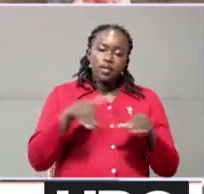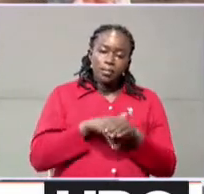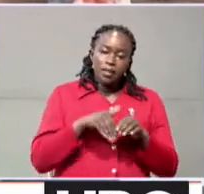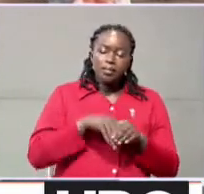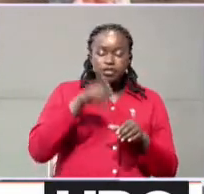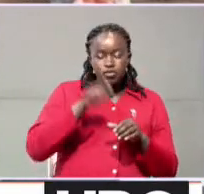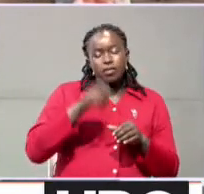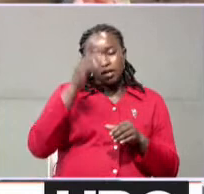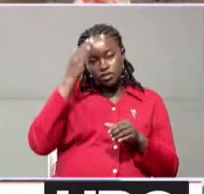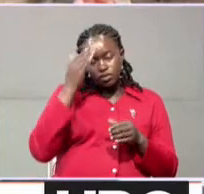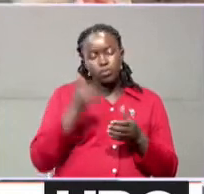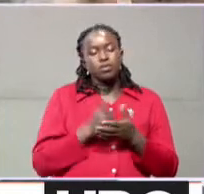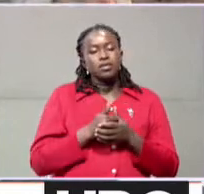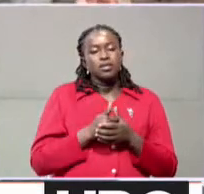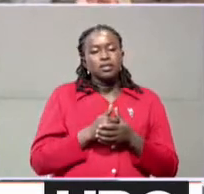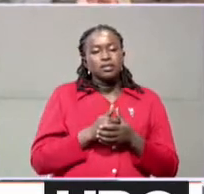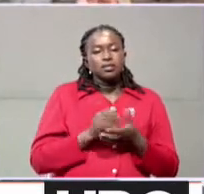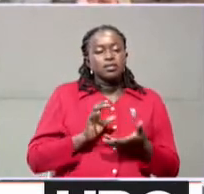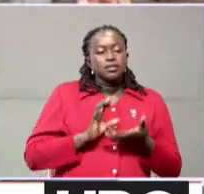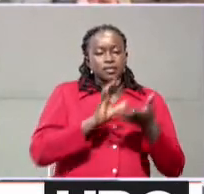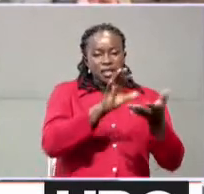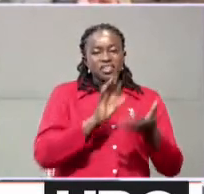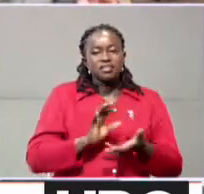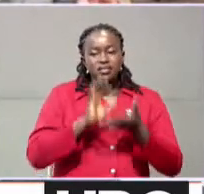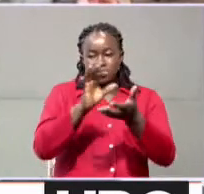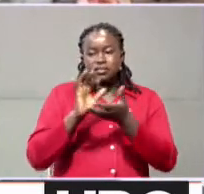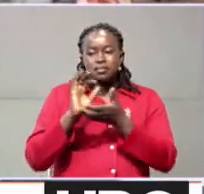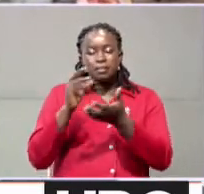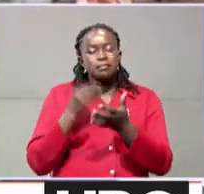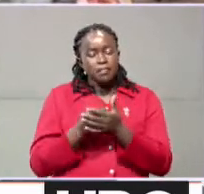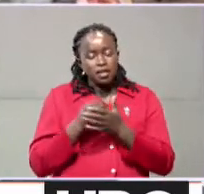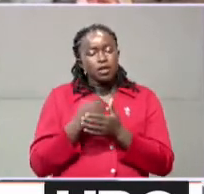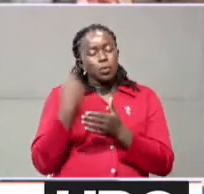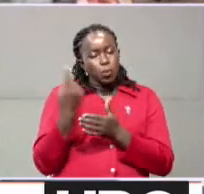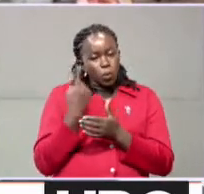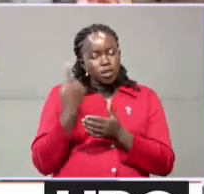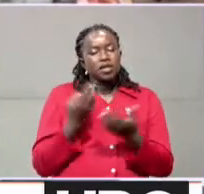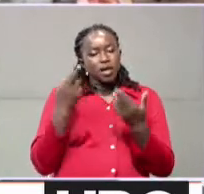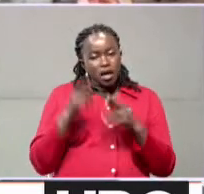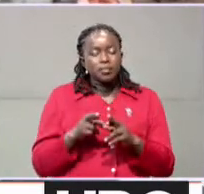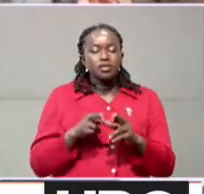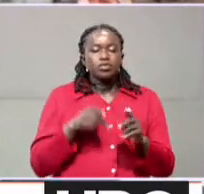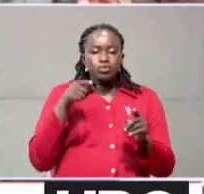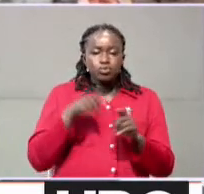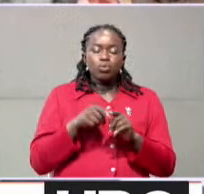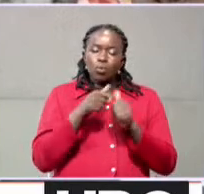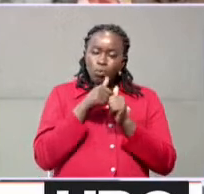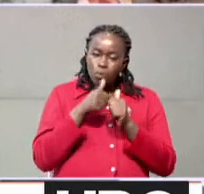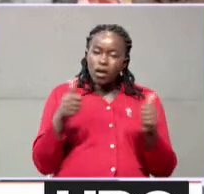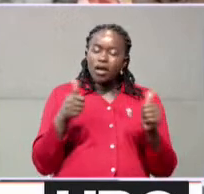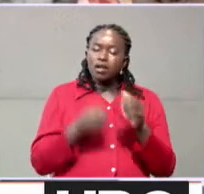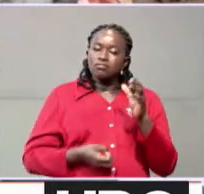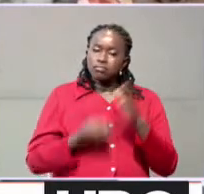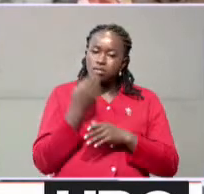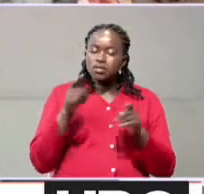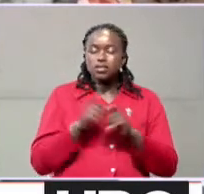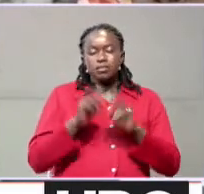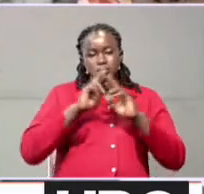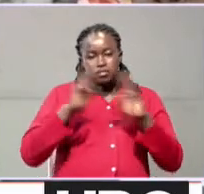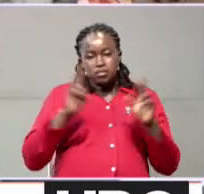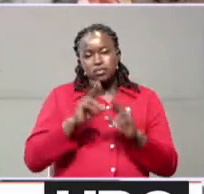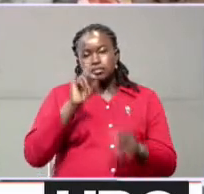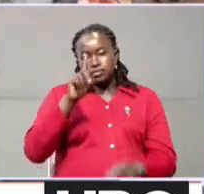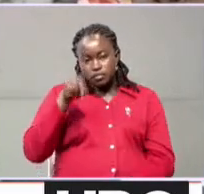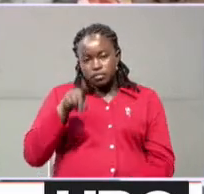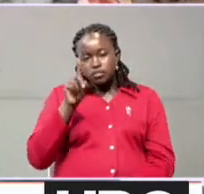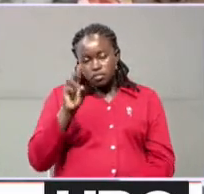note that disbursements shall only be made to properly established and ready pdm